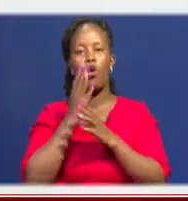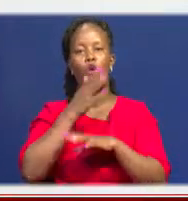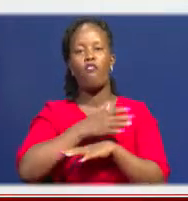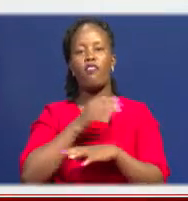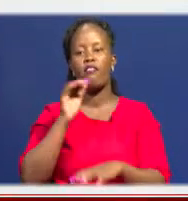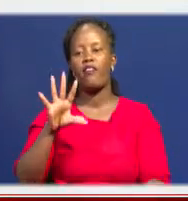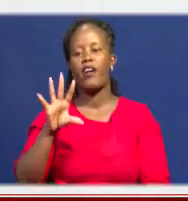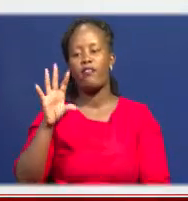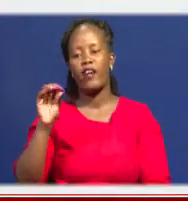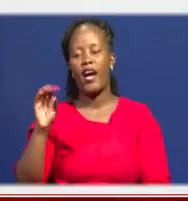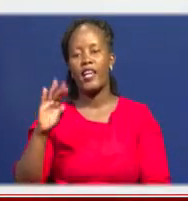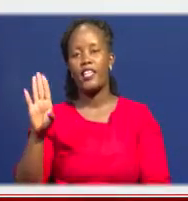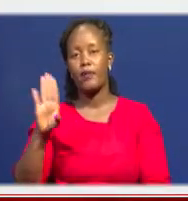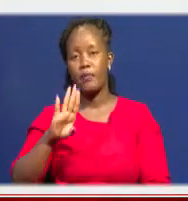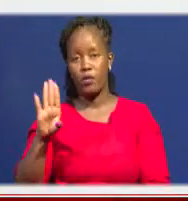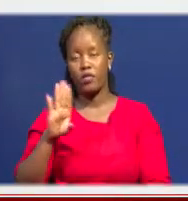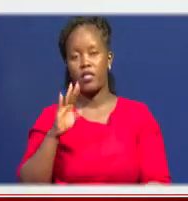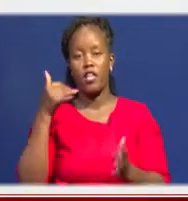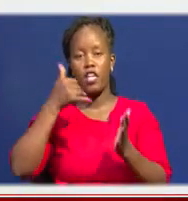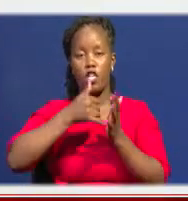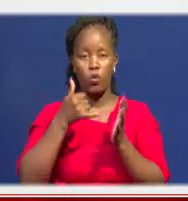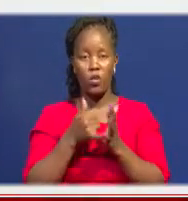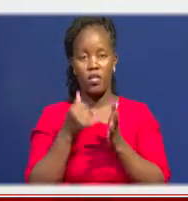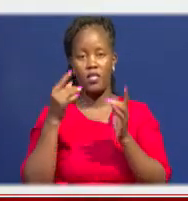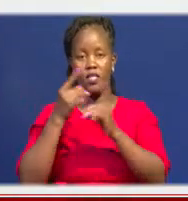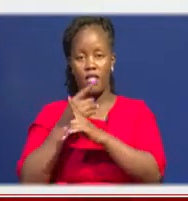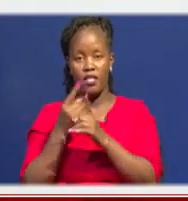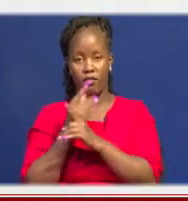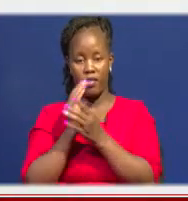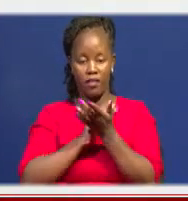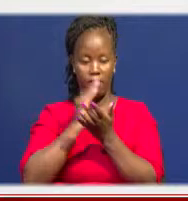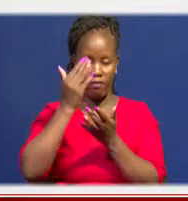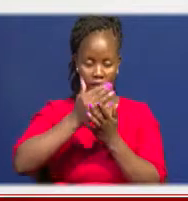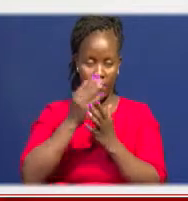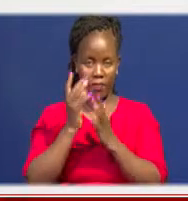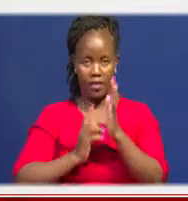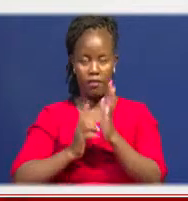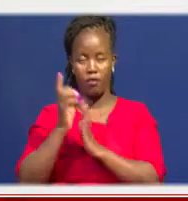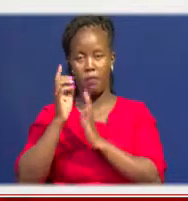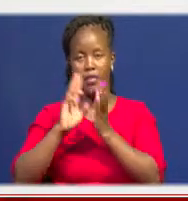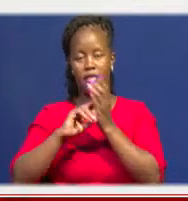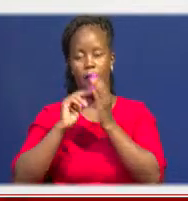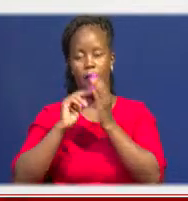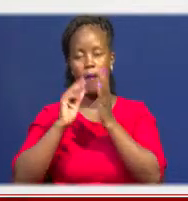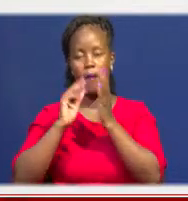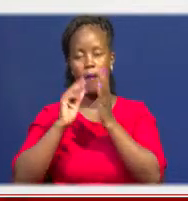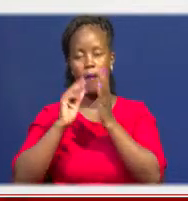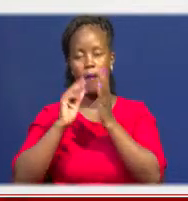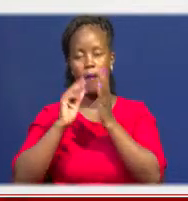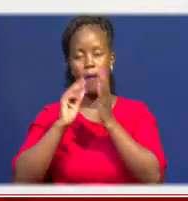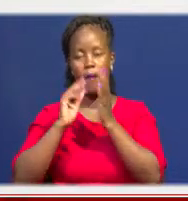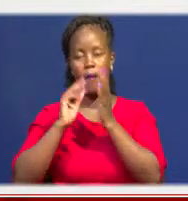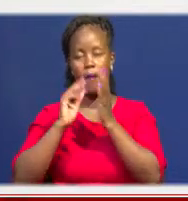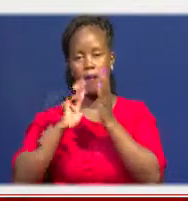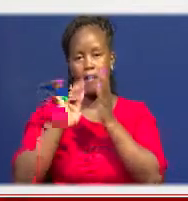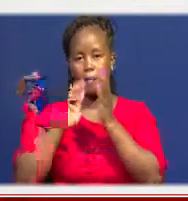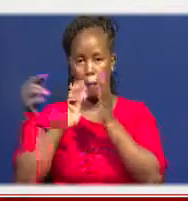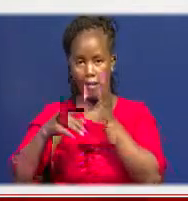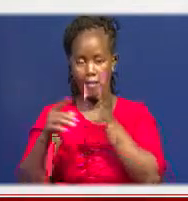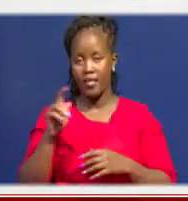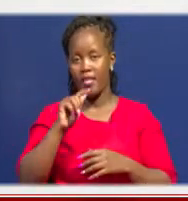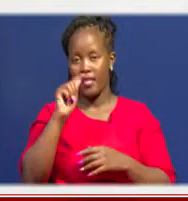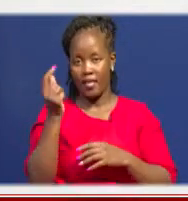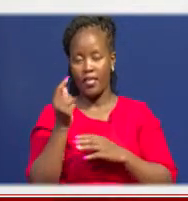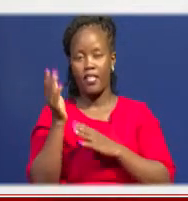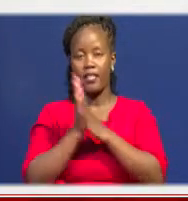500 billion shillings with a mixture of exchequer and development partners funding. Early this month, develop